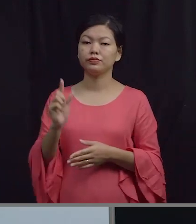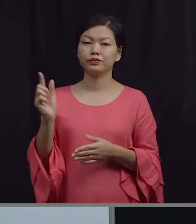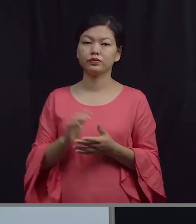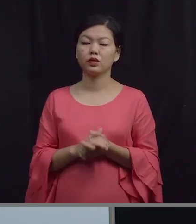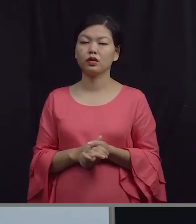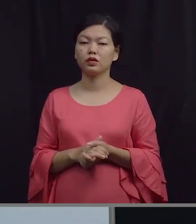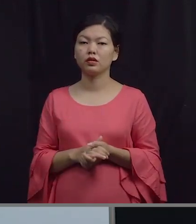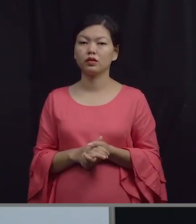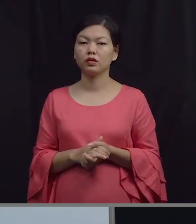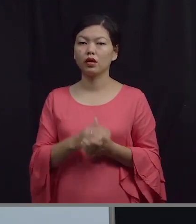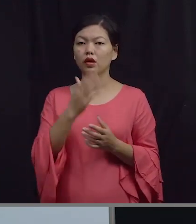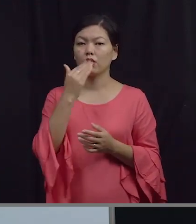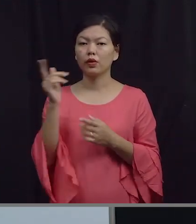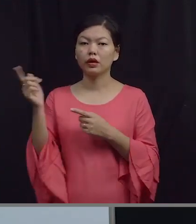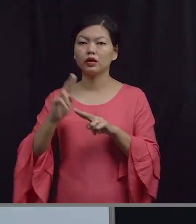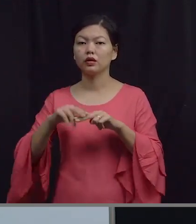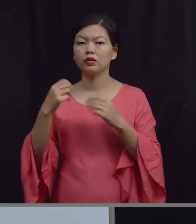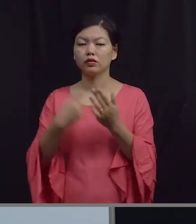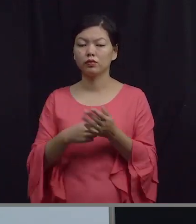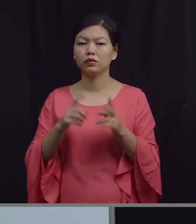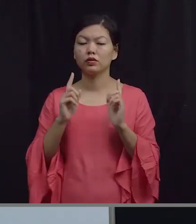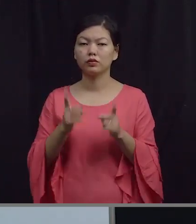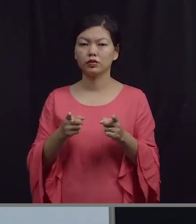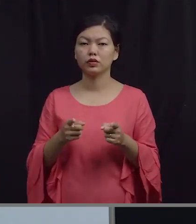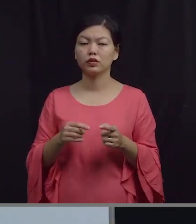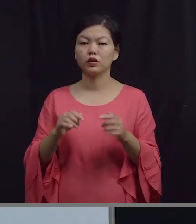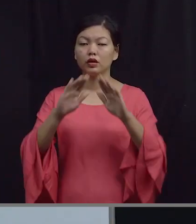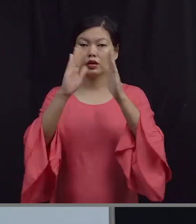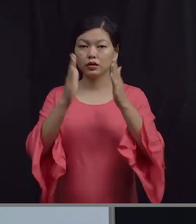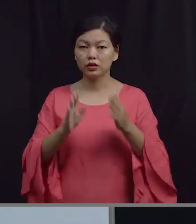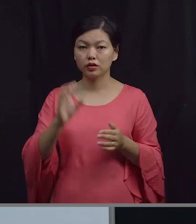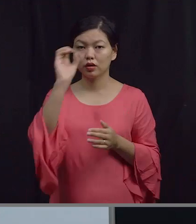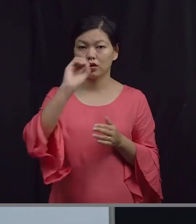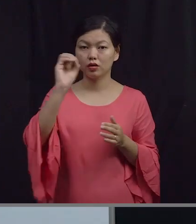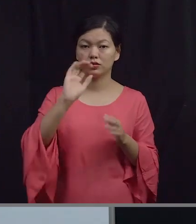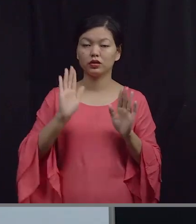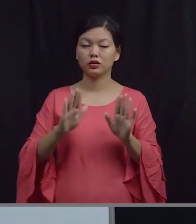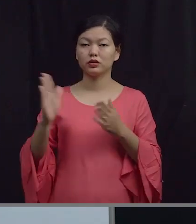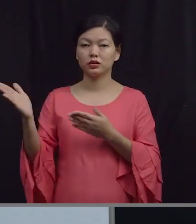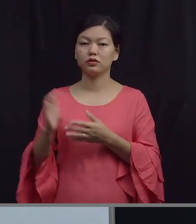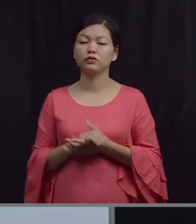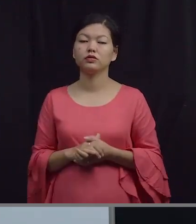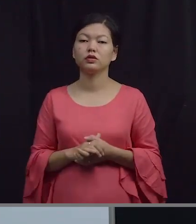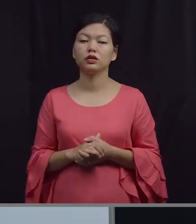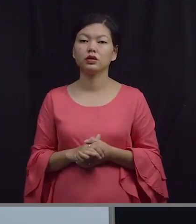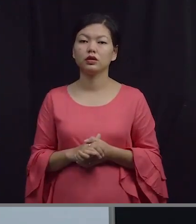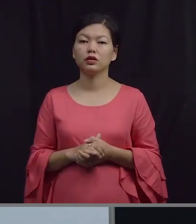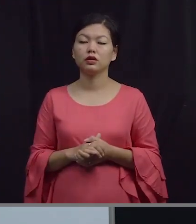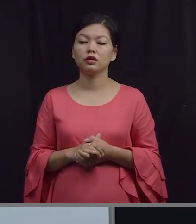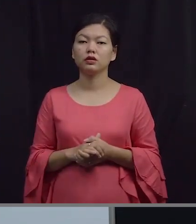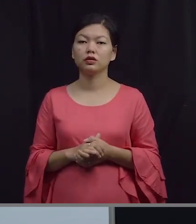I'm using this formula? Because we have given the size of the object. Okay, we have given the size of the object. So that